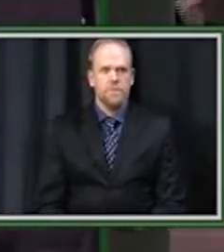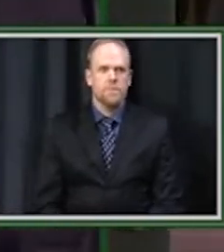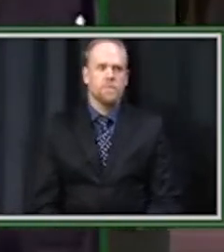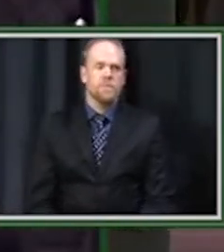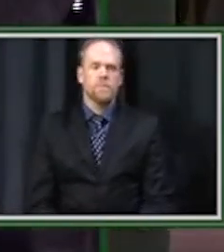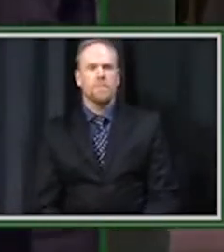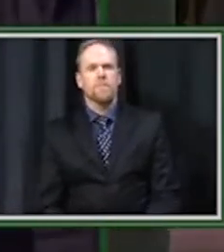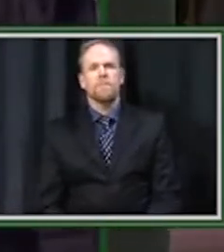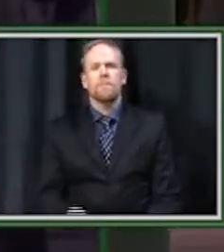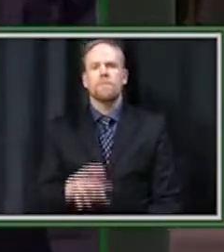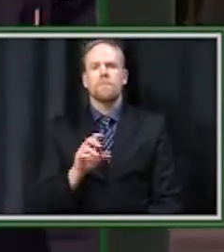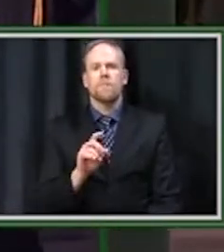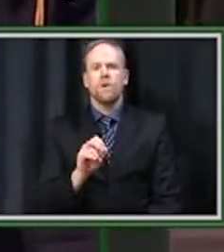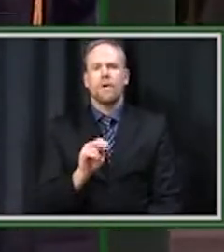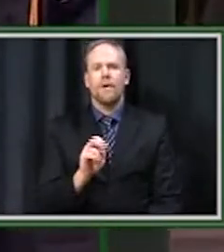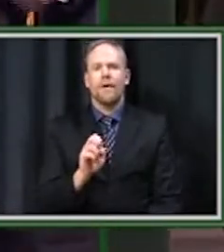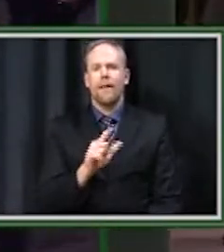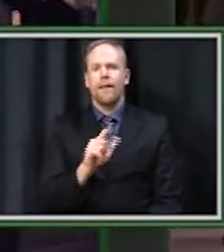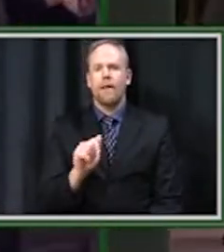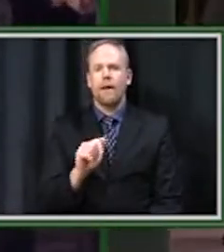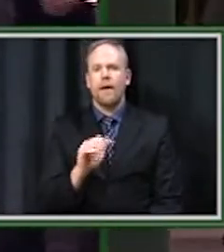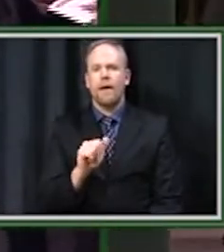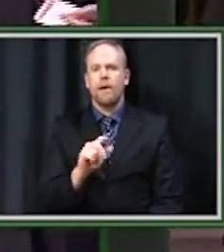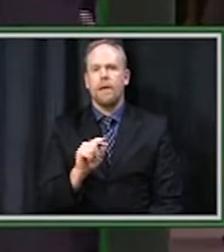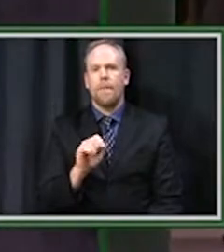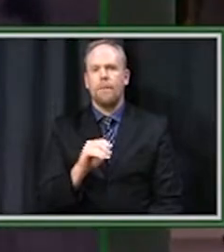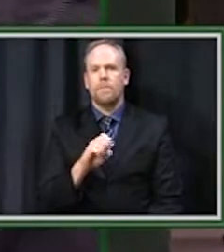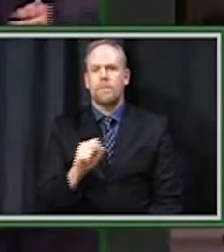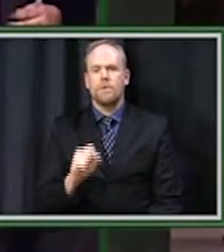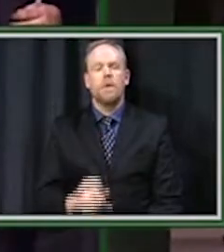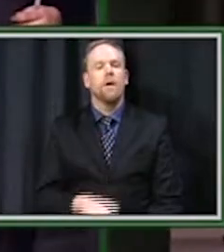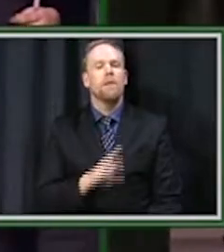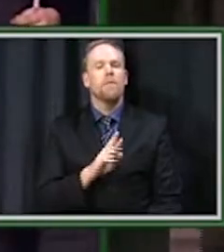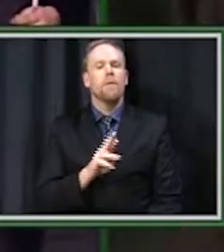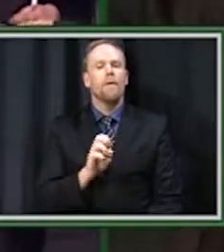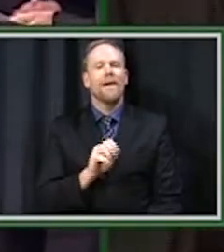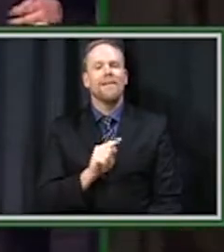Donnell Eros. Brett Shoemaker.